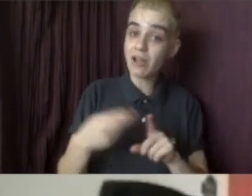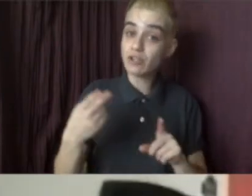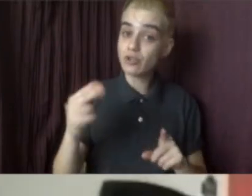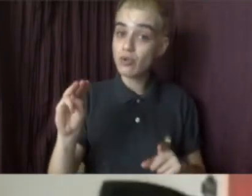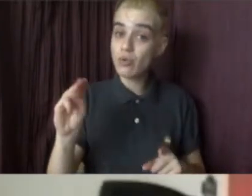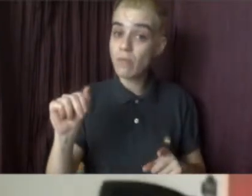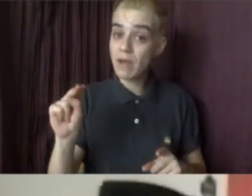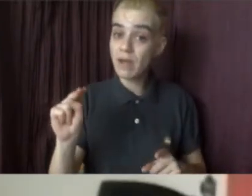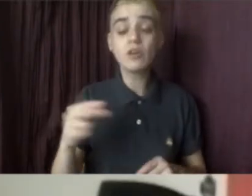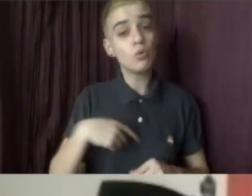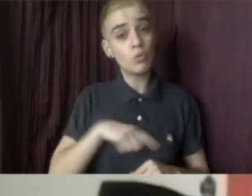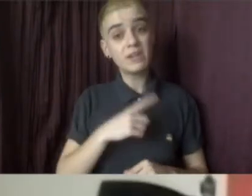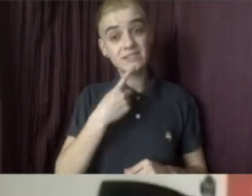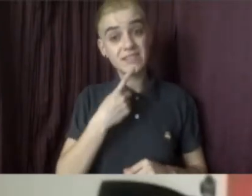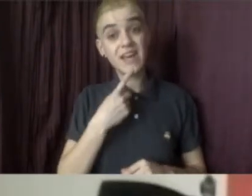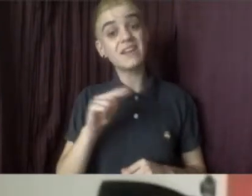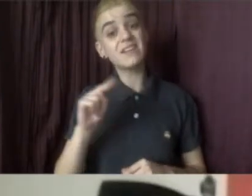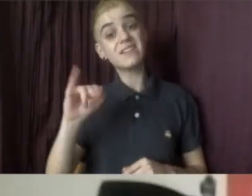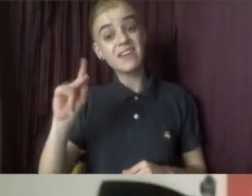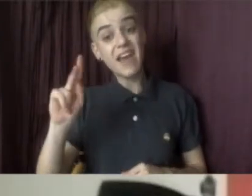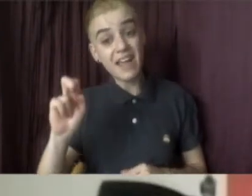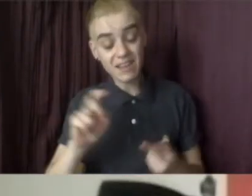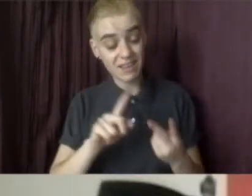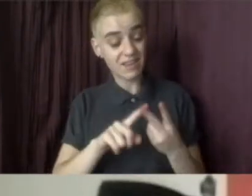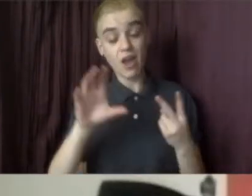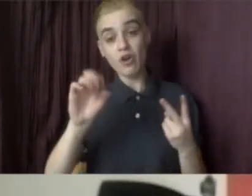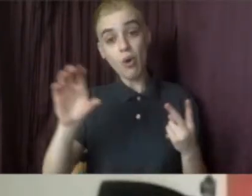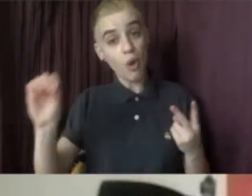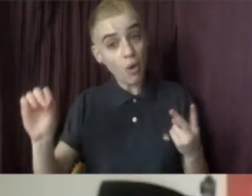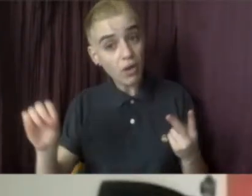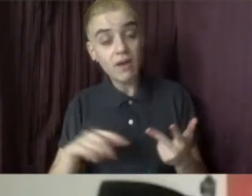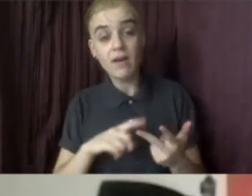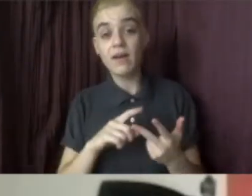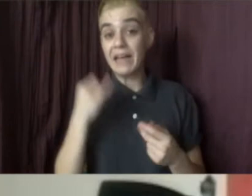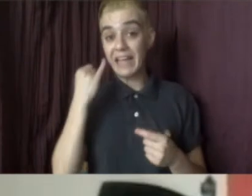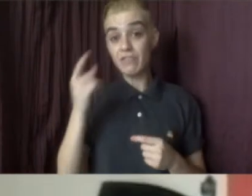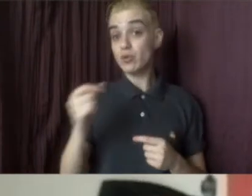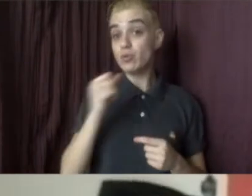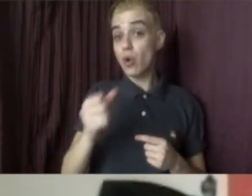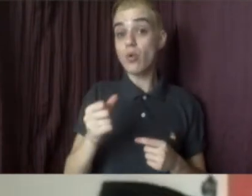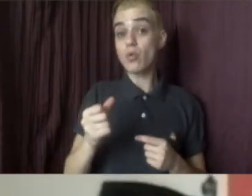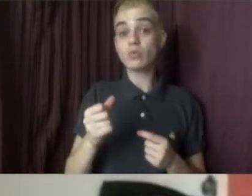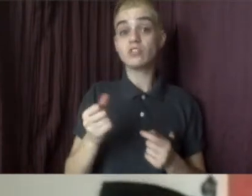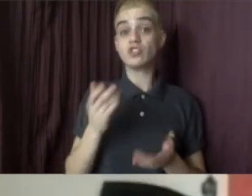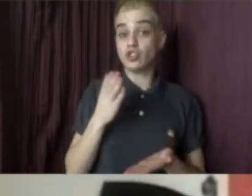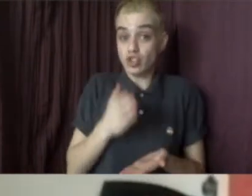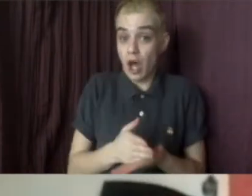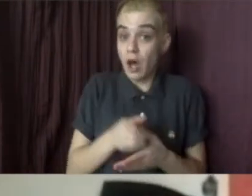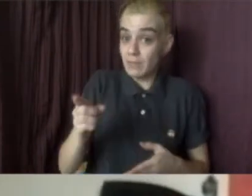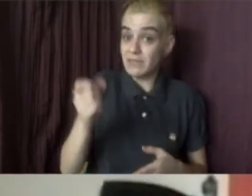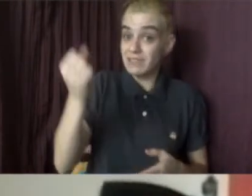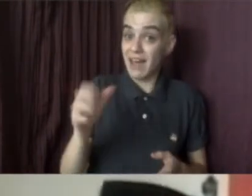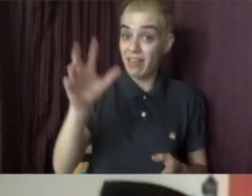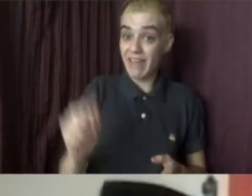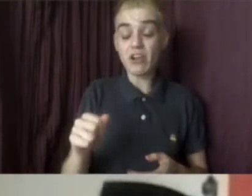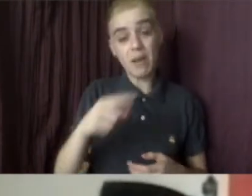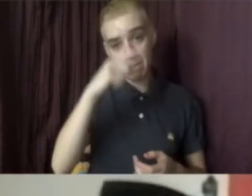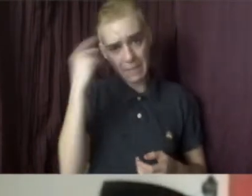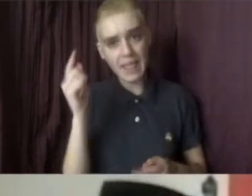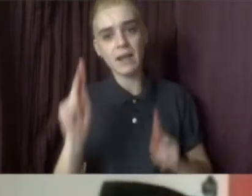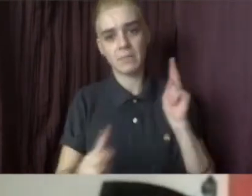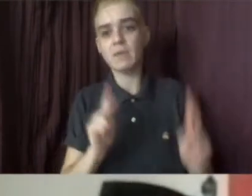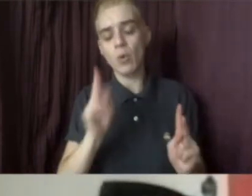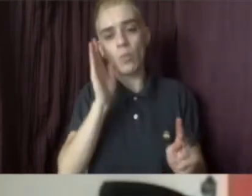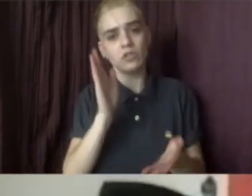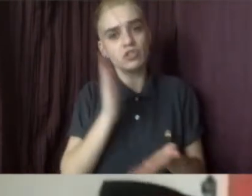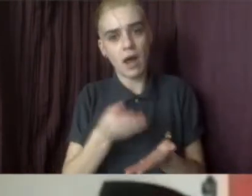apartheid. Unfortunately, we live in a capitalist society. And so a lot of us believe, you know, and I'm with my Bishop Jackson,